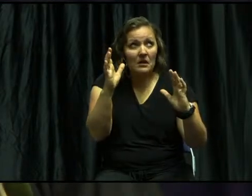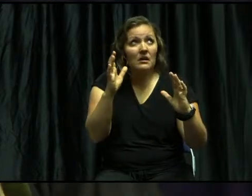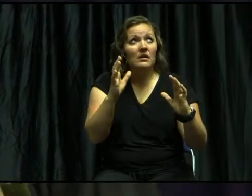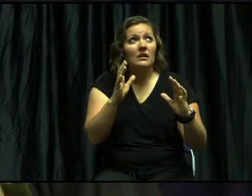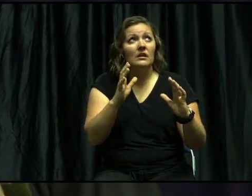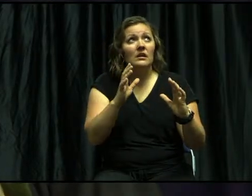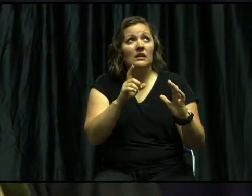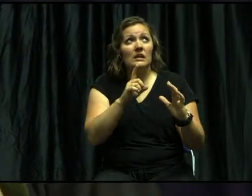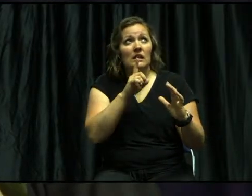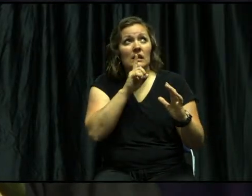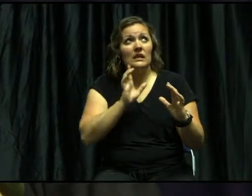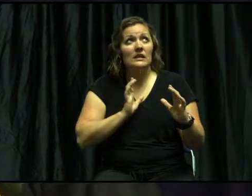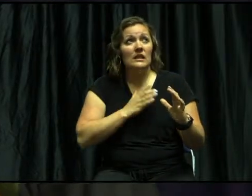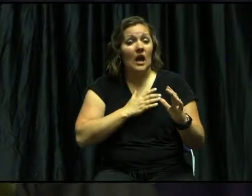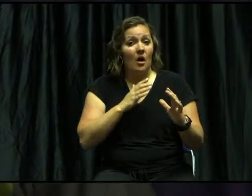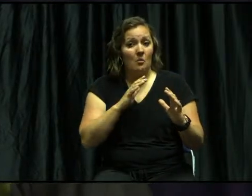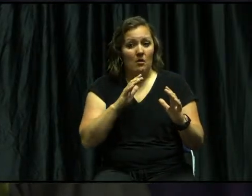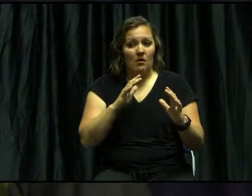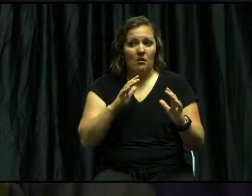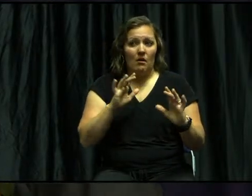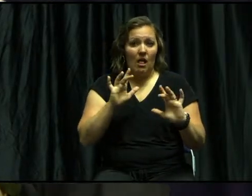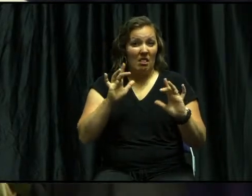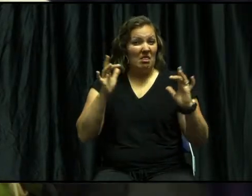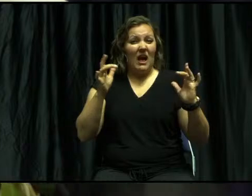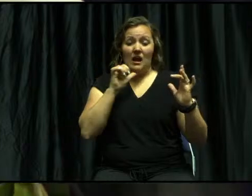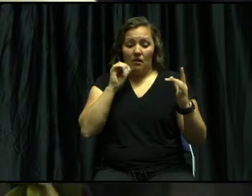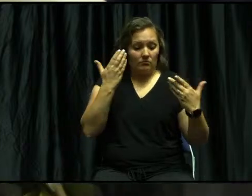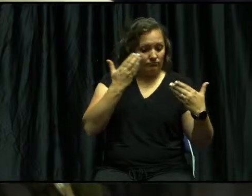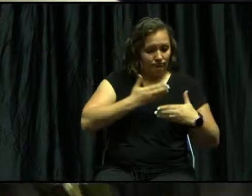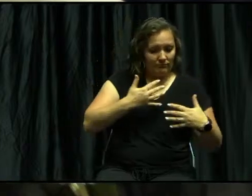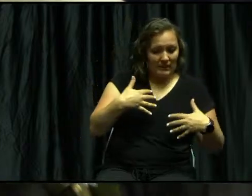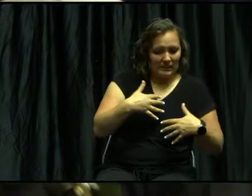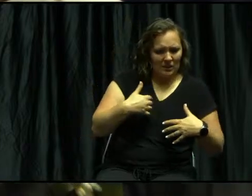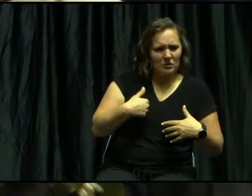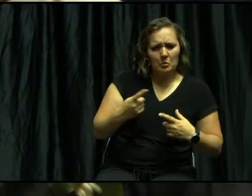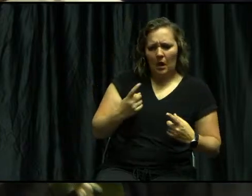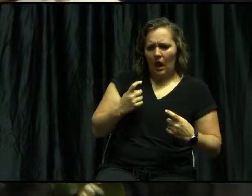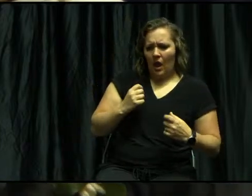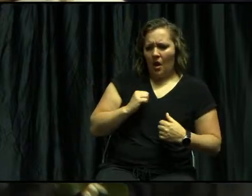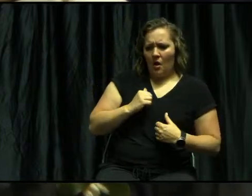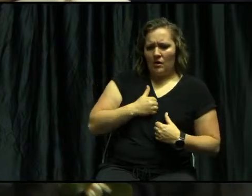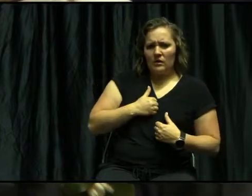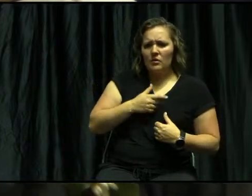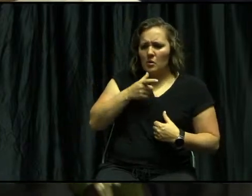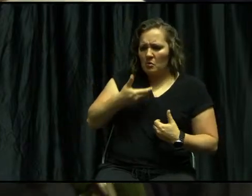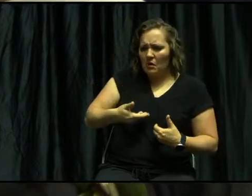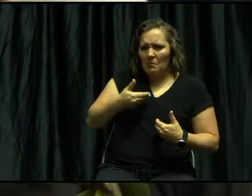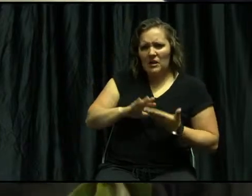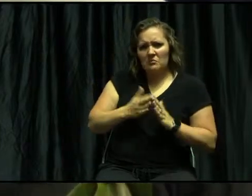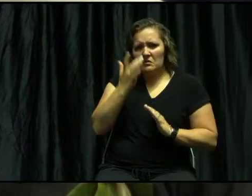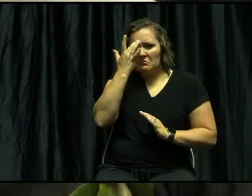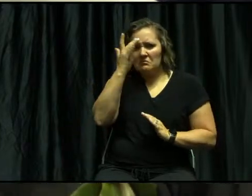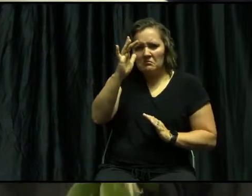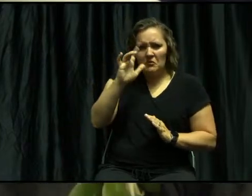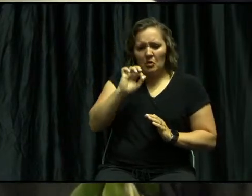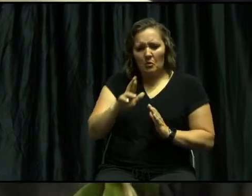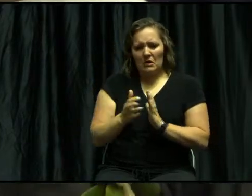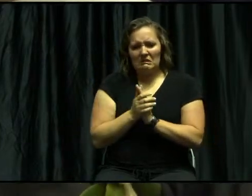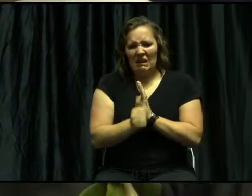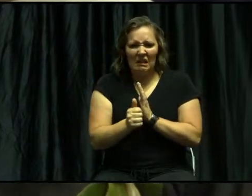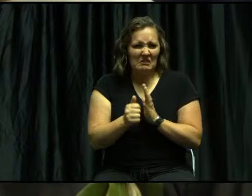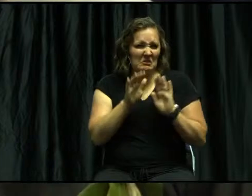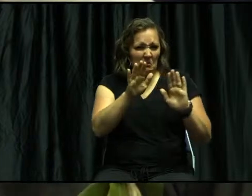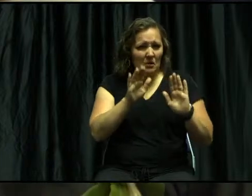not our darkness, that most frighten us. We ask ourselves, who am I to be brilliant, gorgeous, talented,